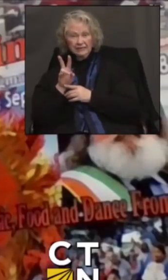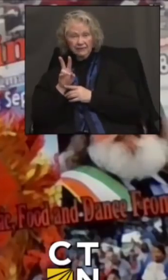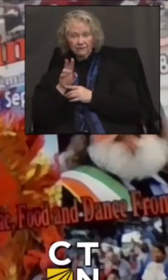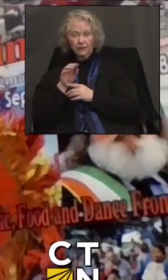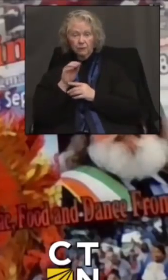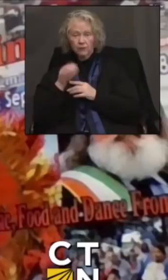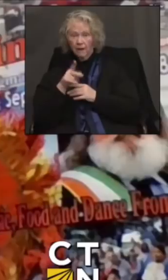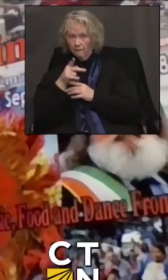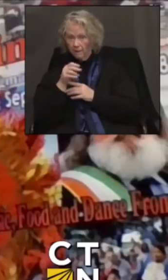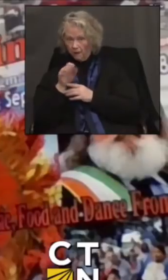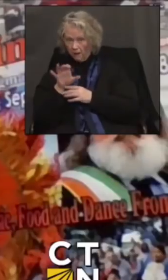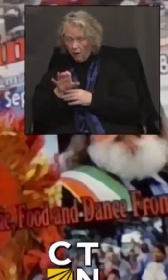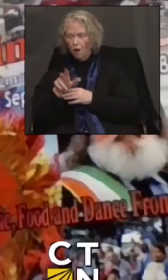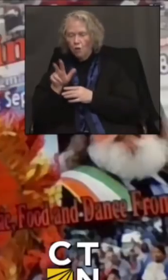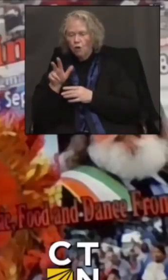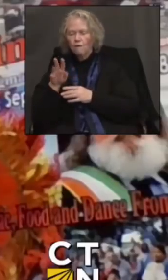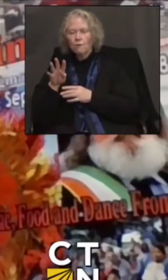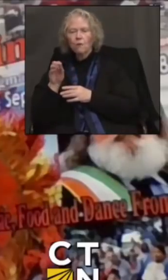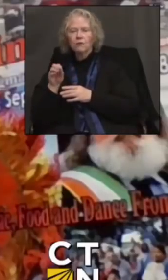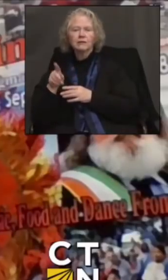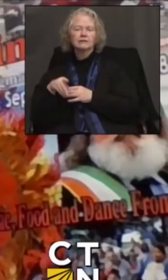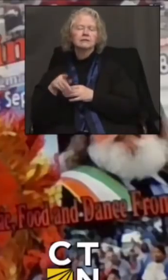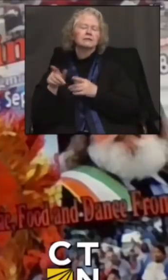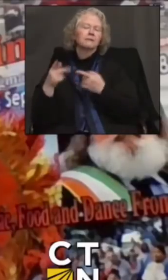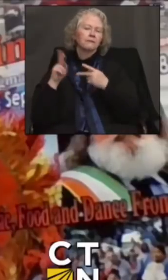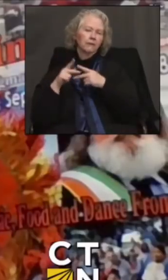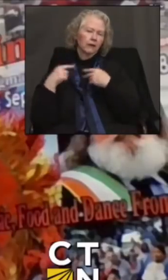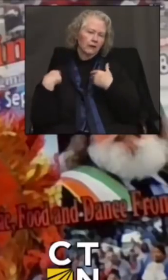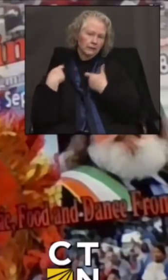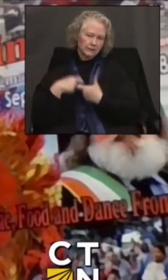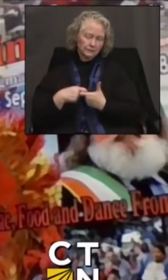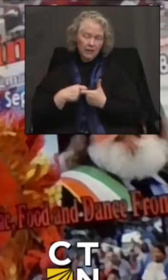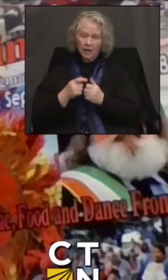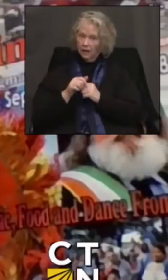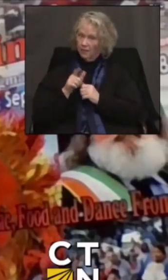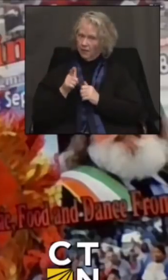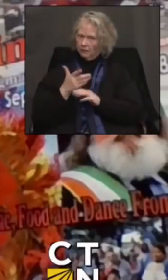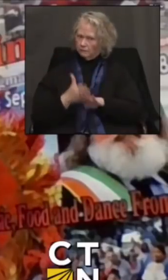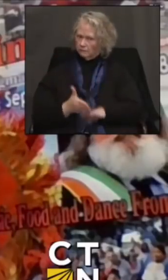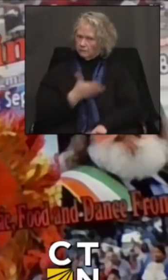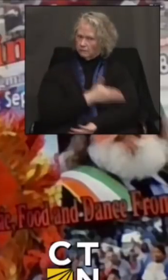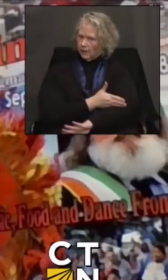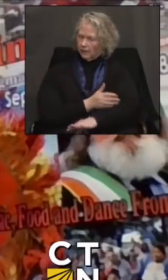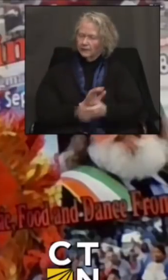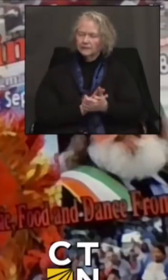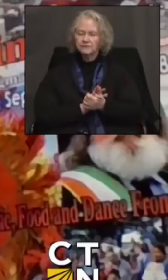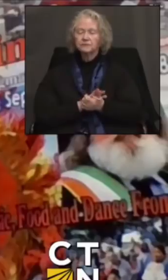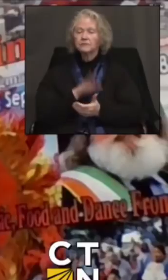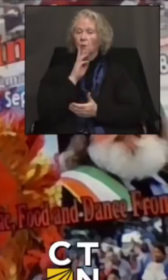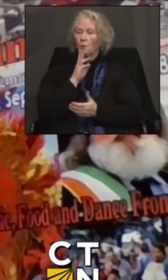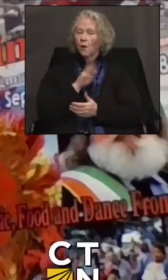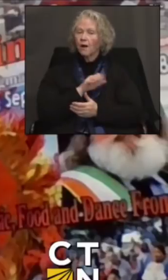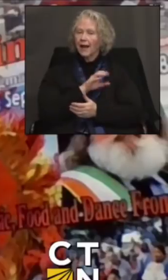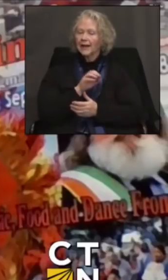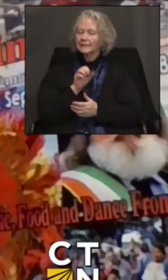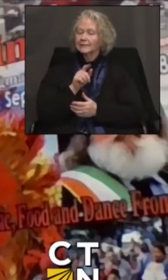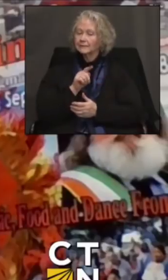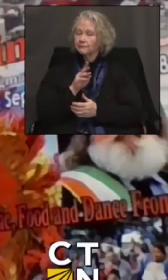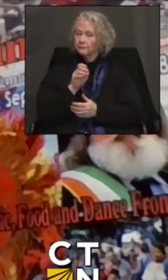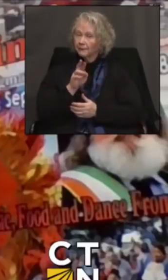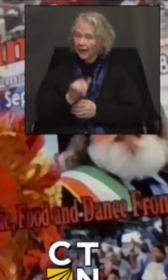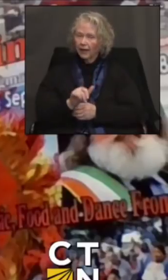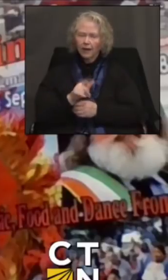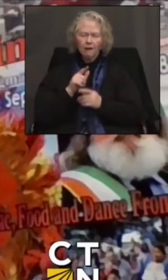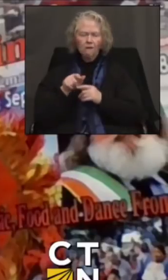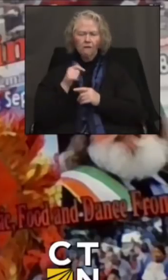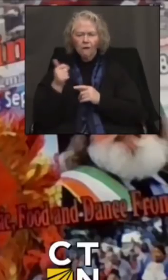increase over when we first started quite some time ago. I have to tell you that the Waterbury Hospital and St. Mary's Hospital and so many of the providers have